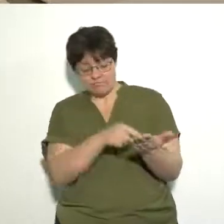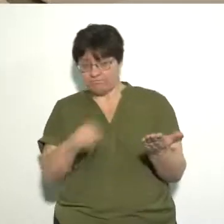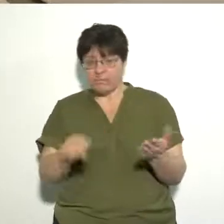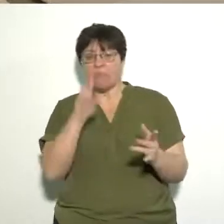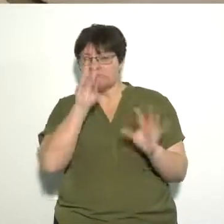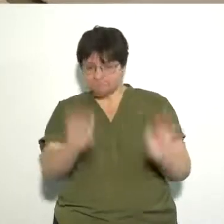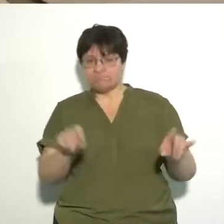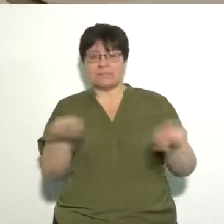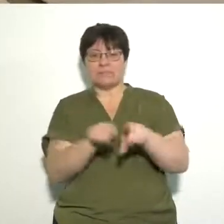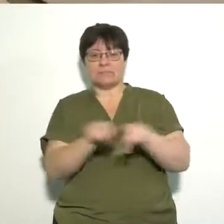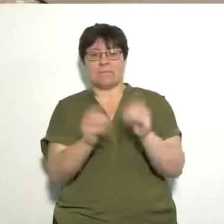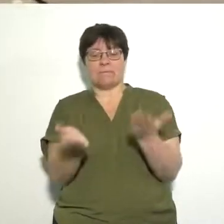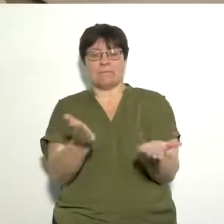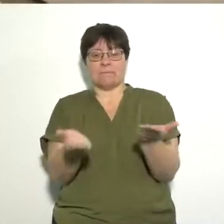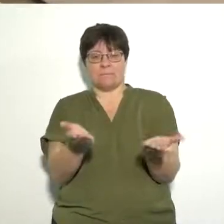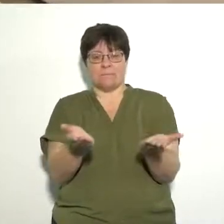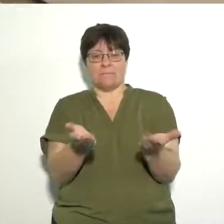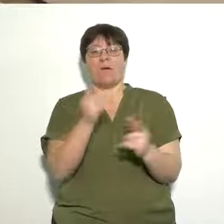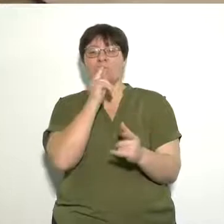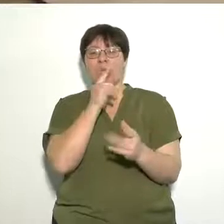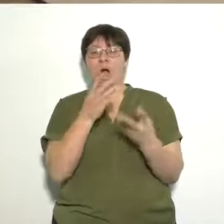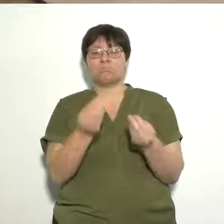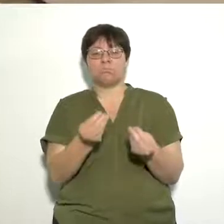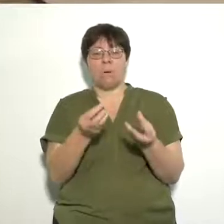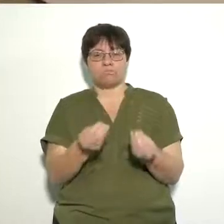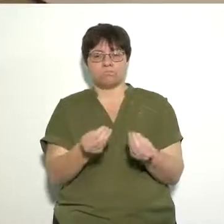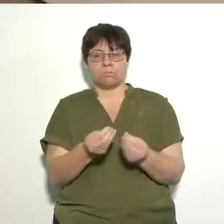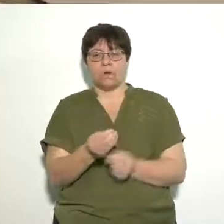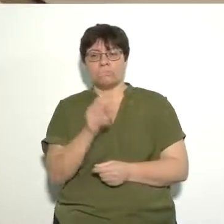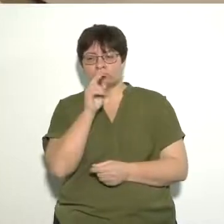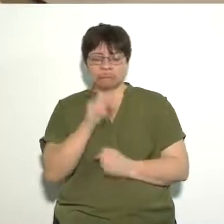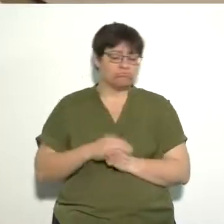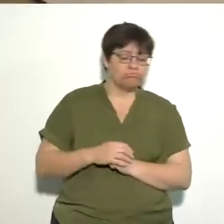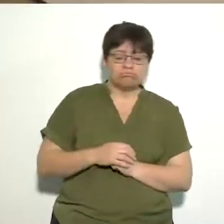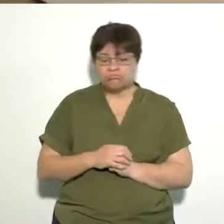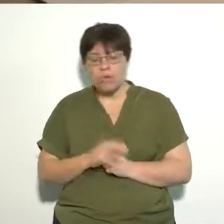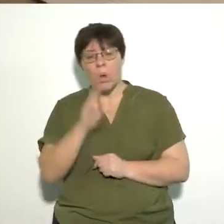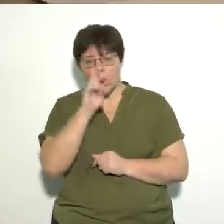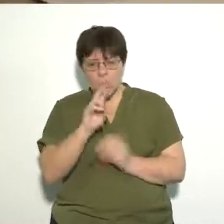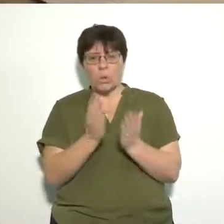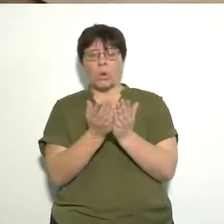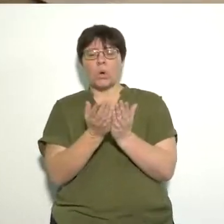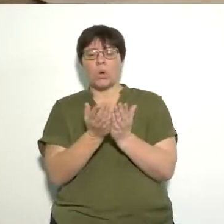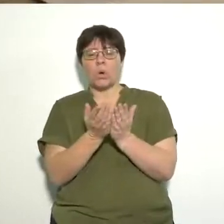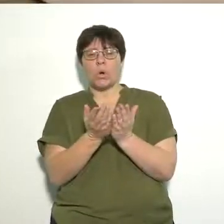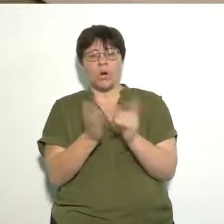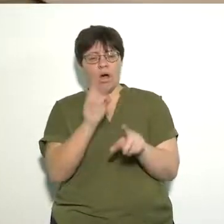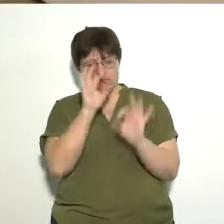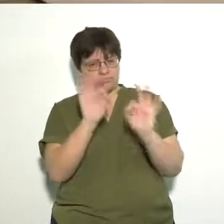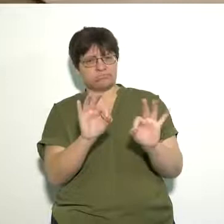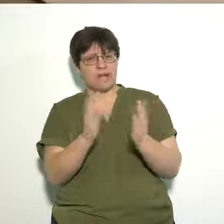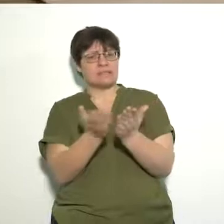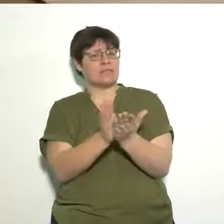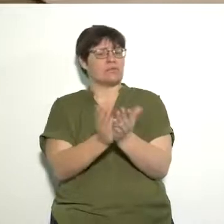right-hand side. So when you look at this bubble wrap here, on face value, it looks symmetrical, but if you come in closer, you will